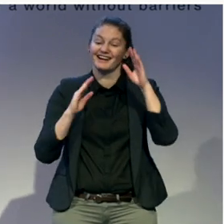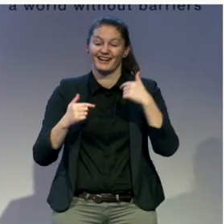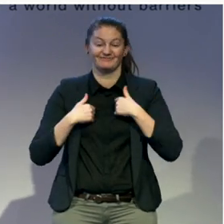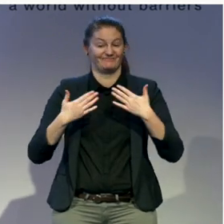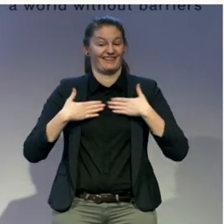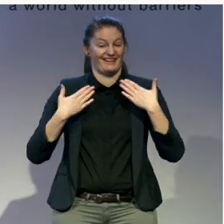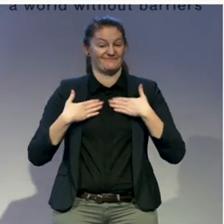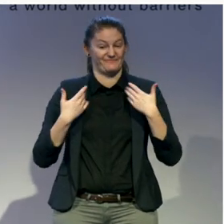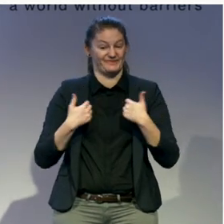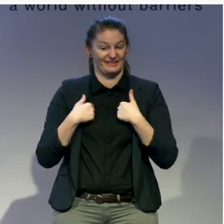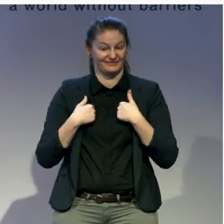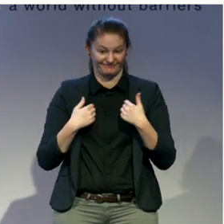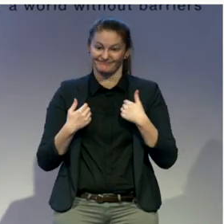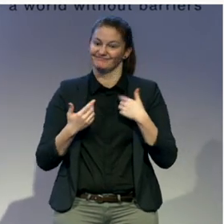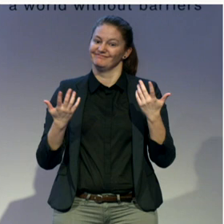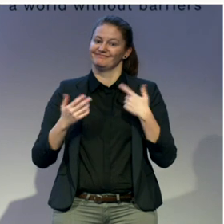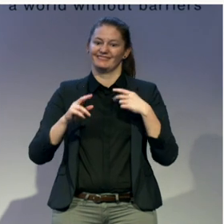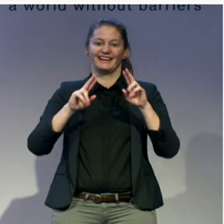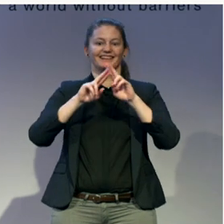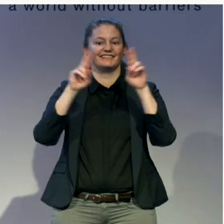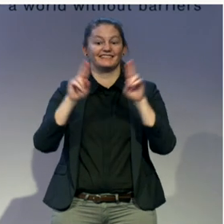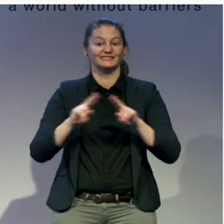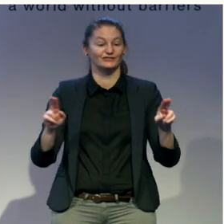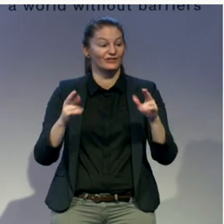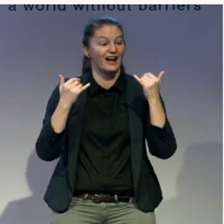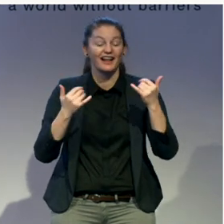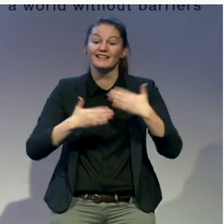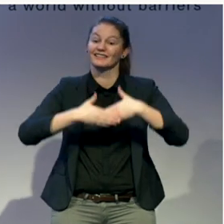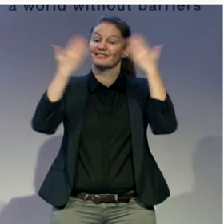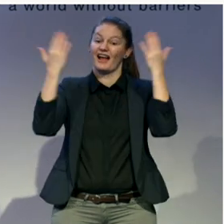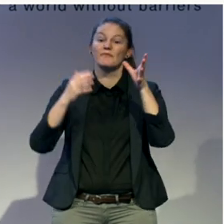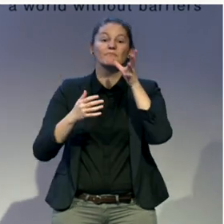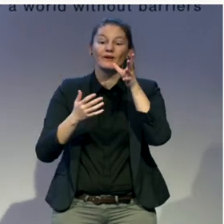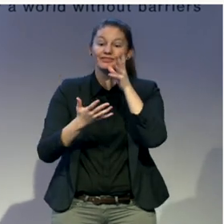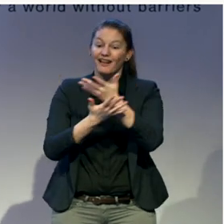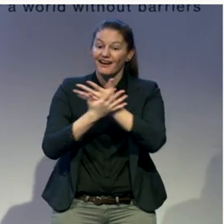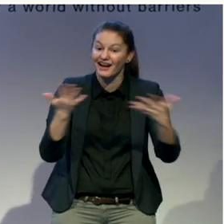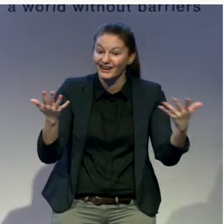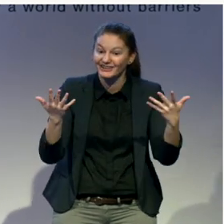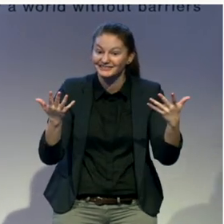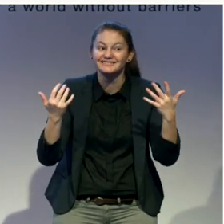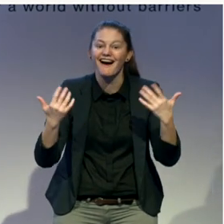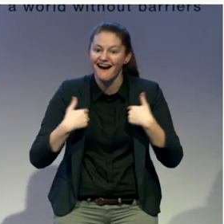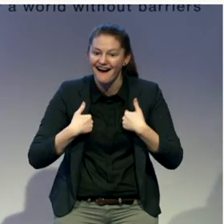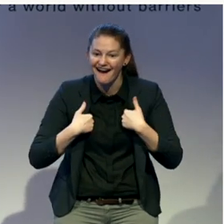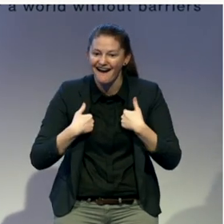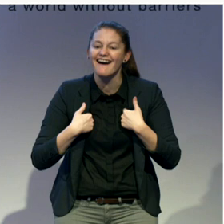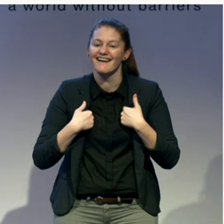have a International Mother Language Day of my language,